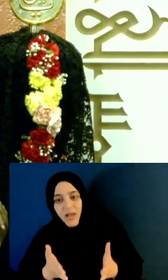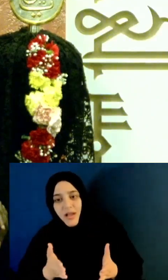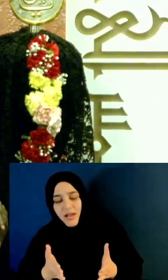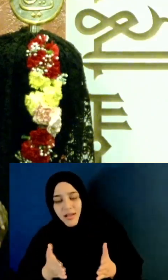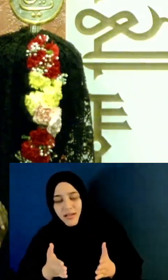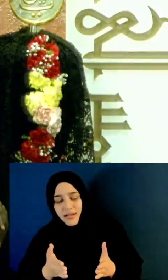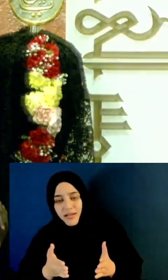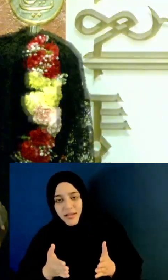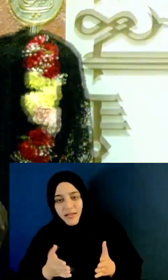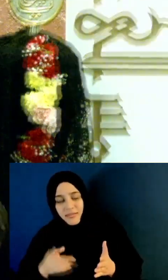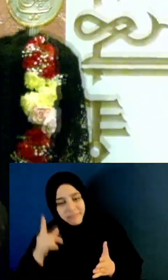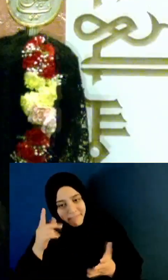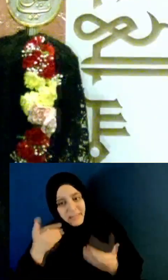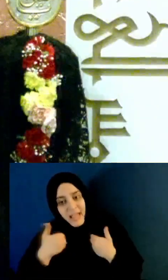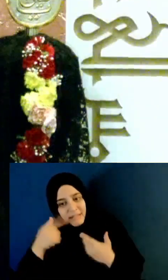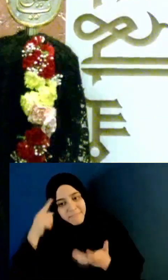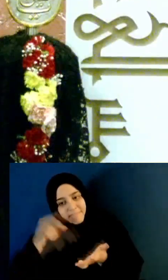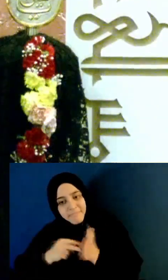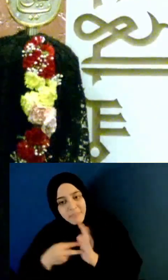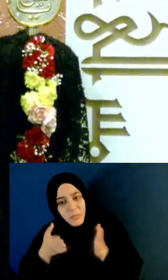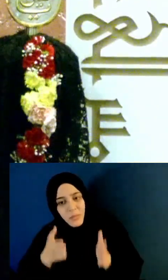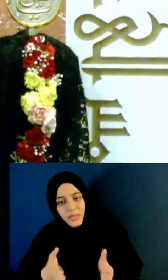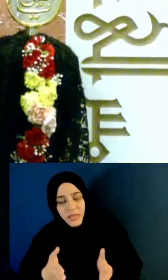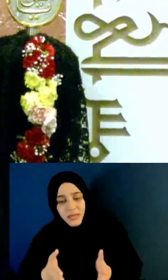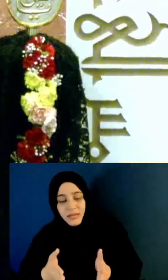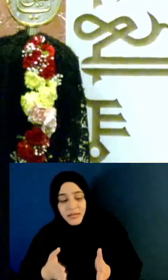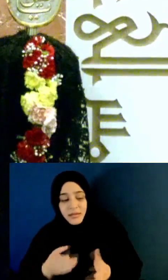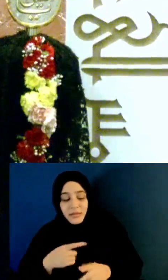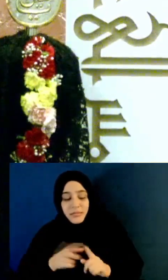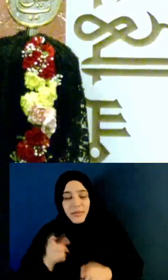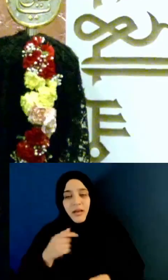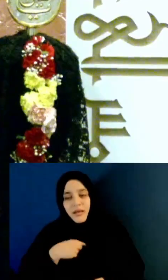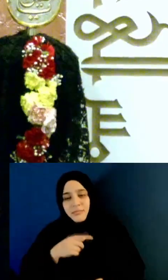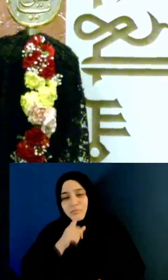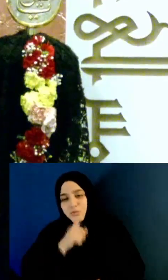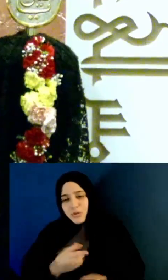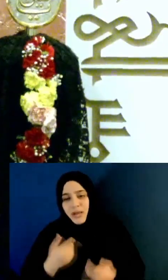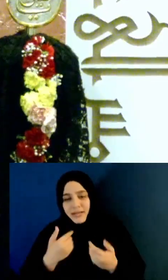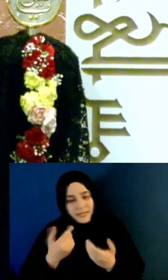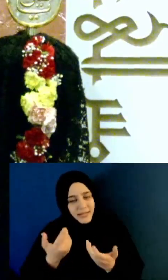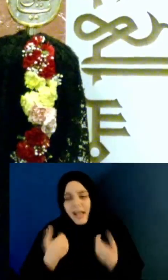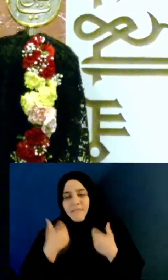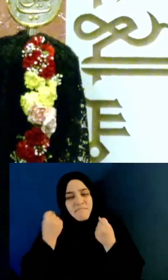And there are so many of these examples I'm sure you can formulate